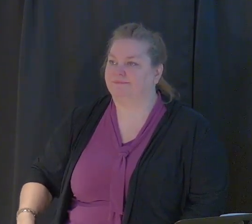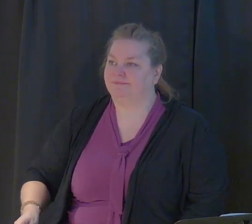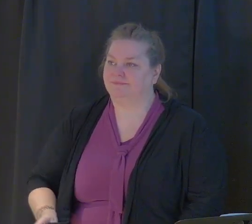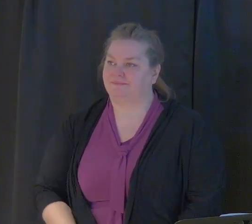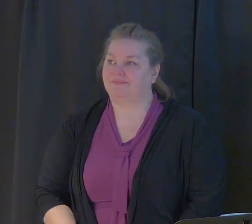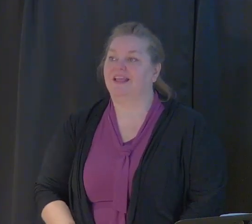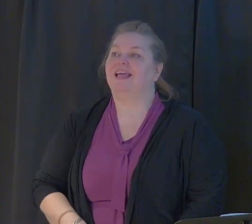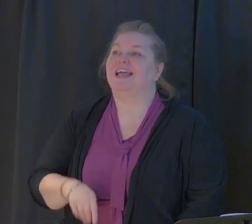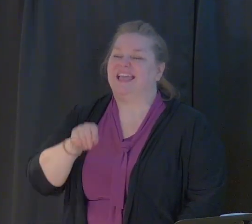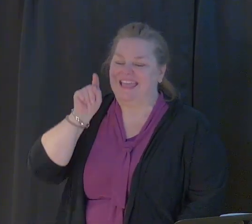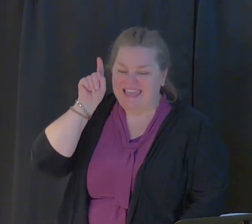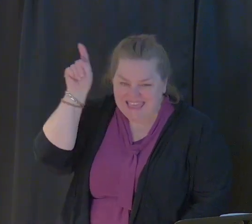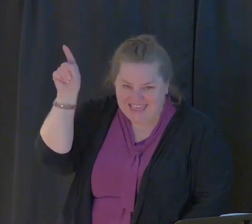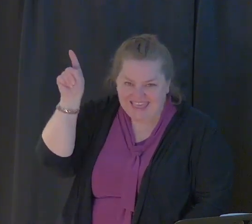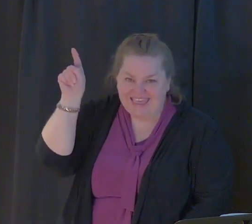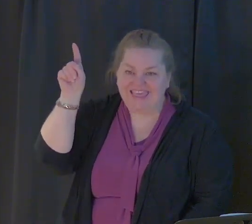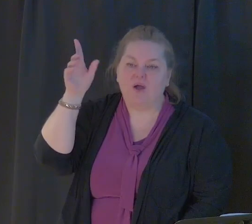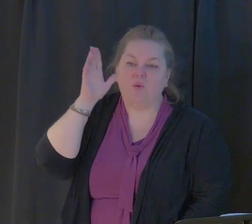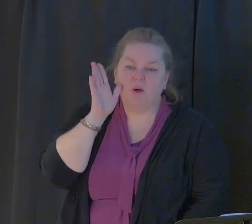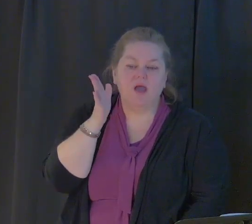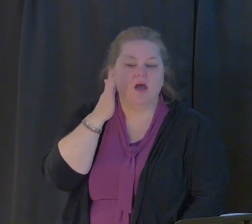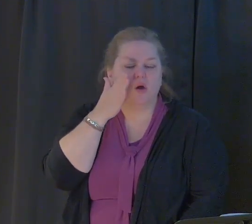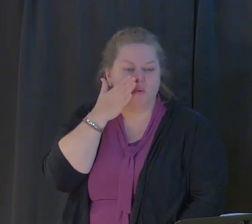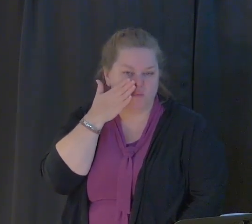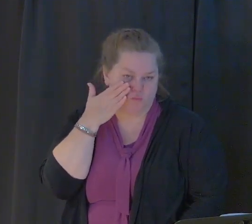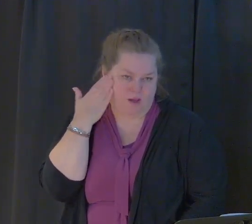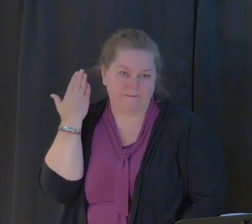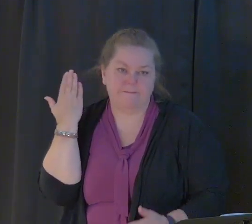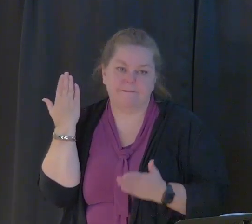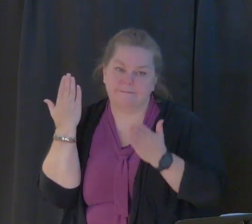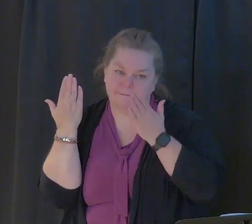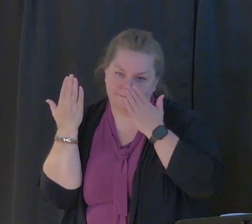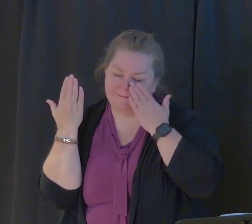He will wipe every tear away from our eyes.